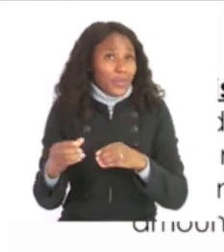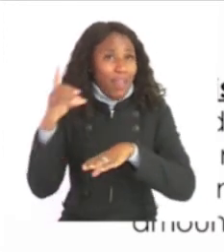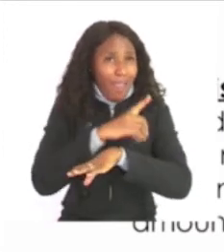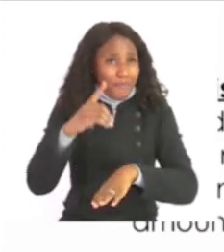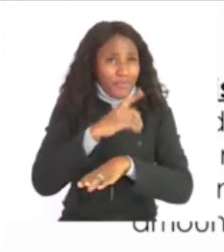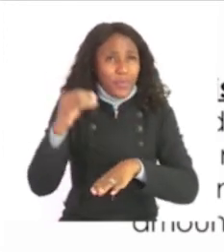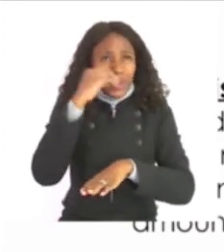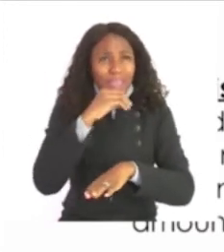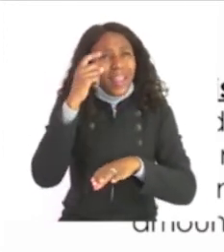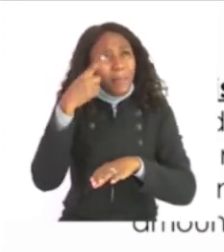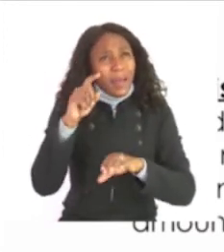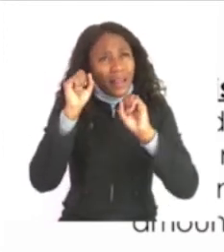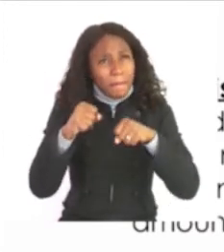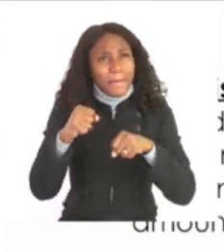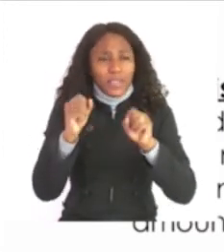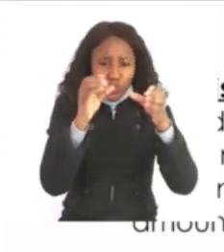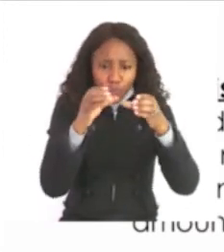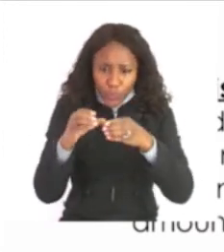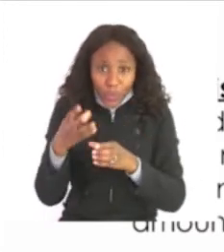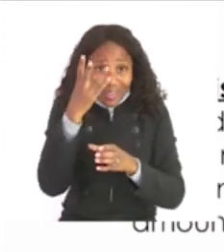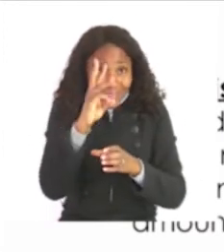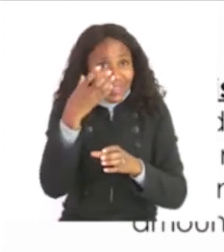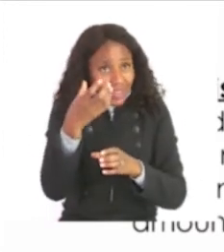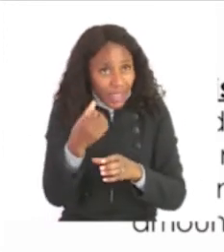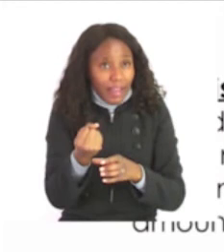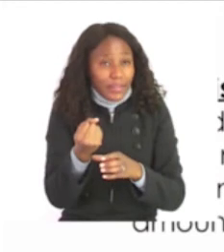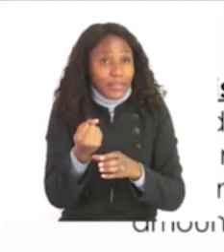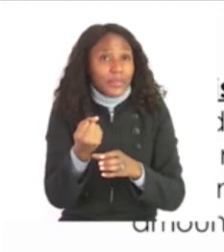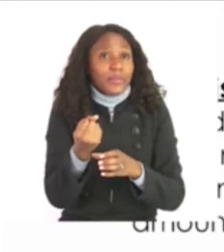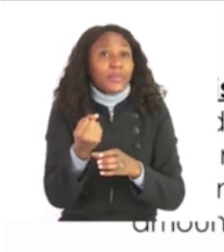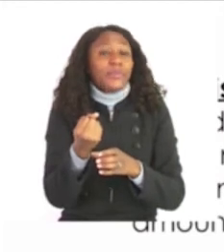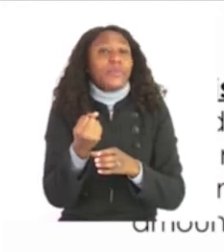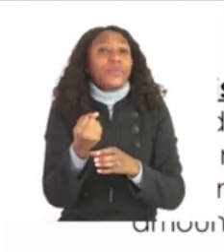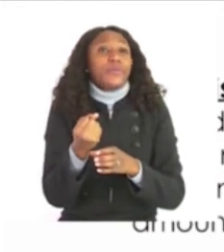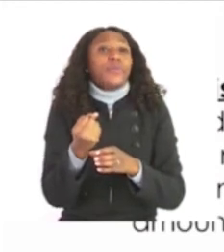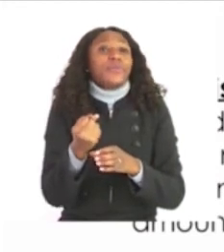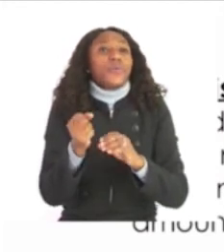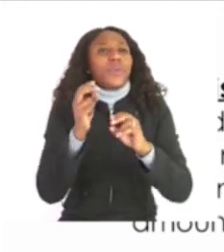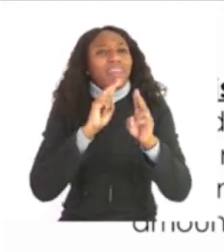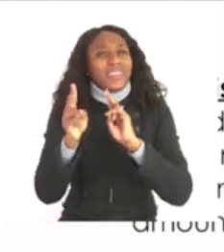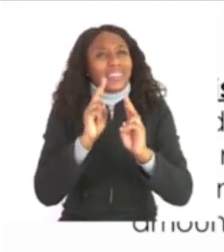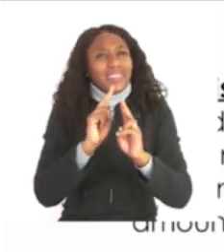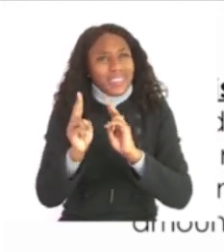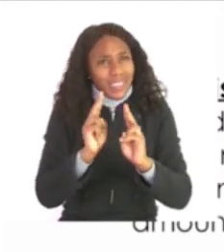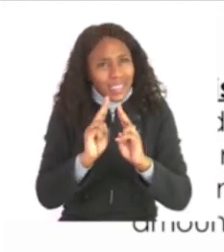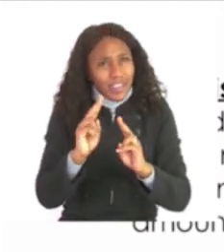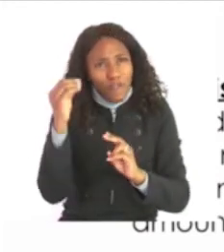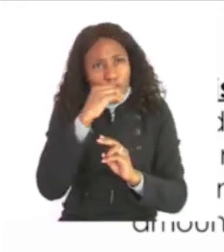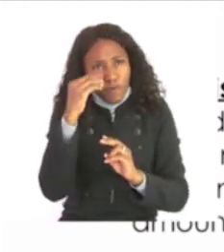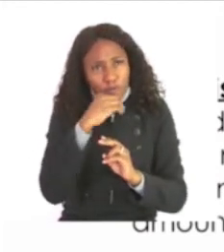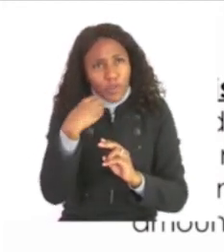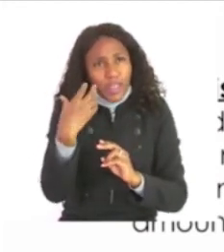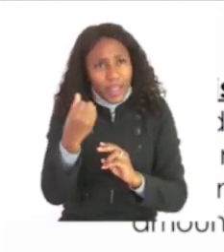day. Well, when we talk of balanced diet, we are referring of a diet, of a meal